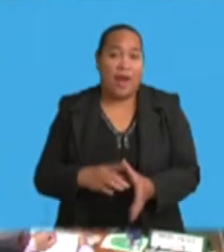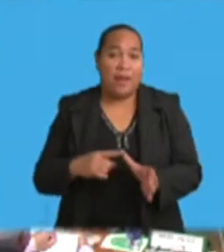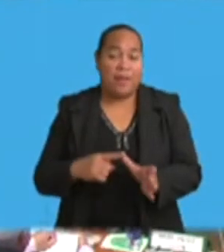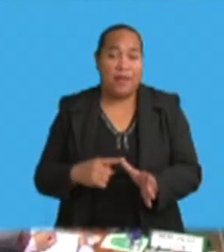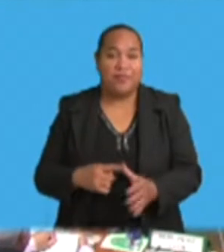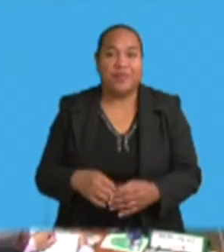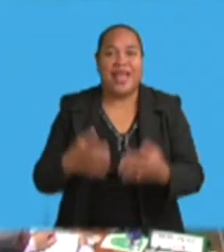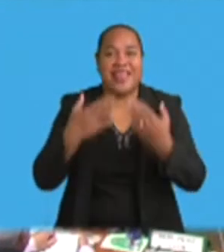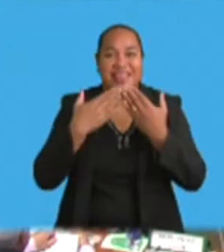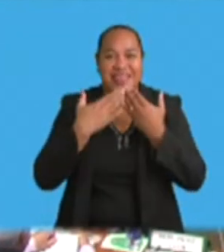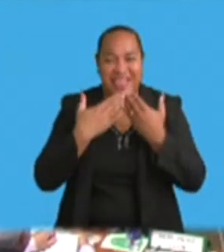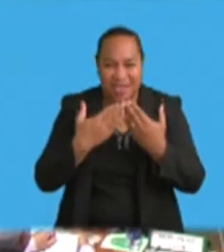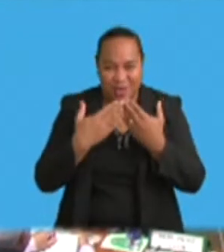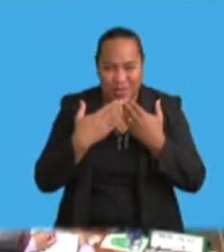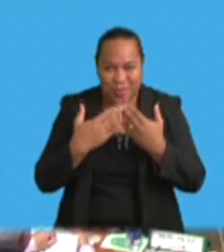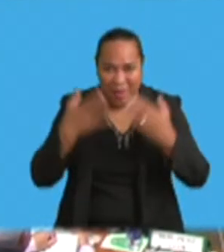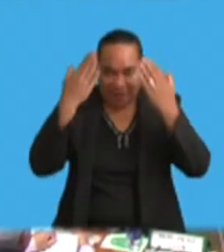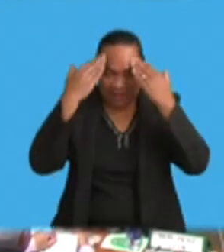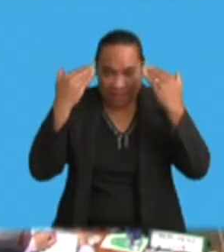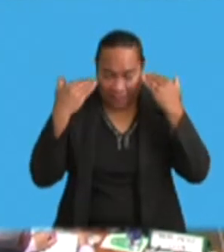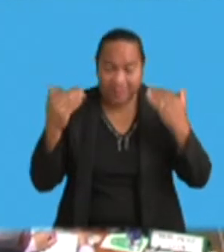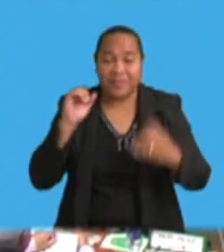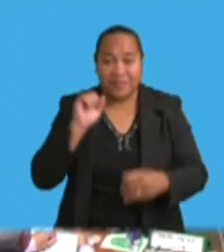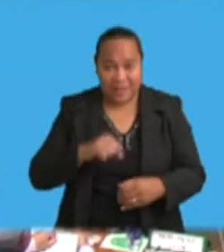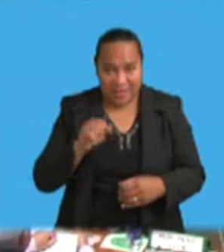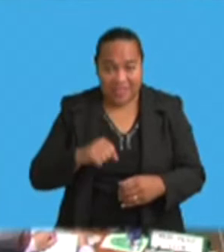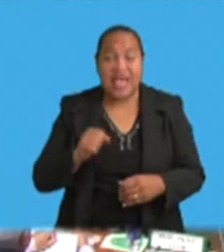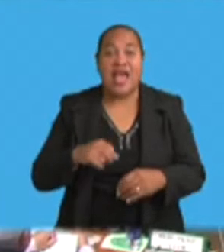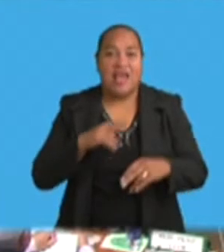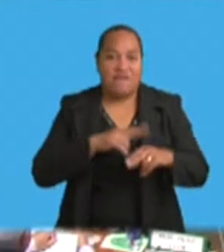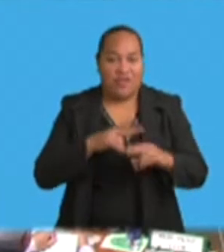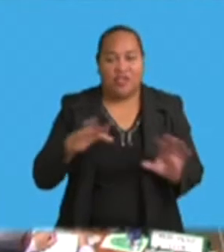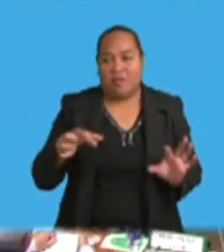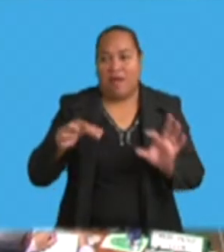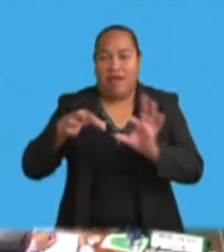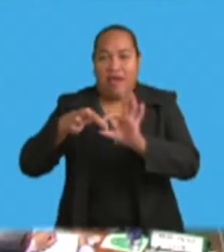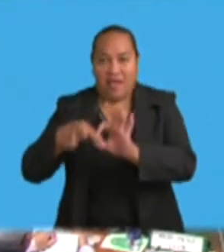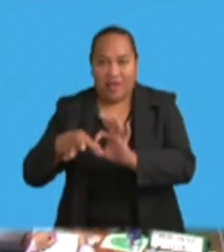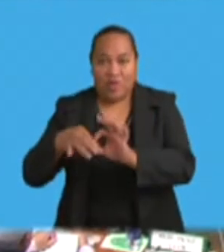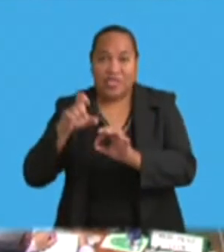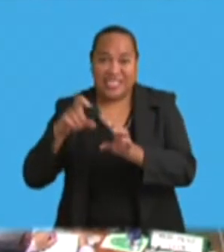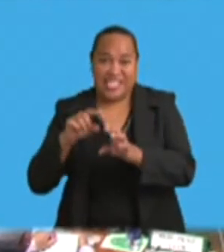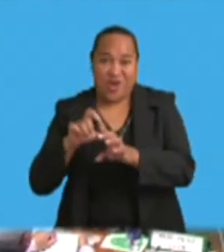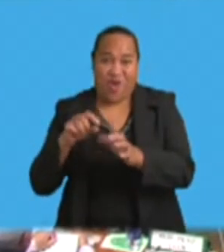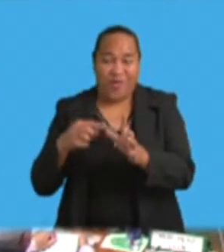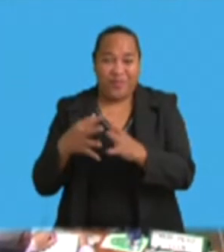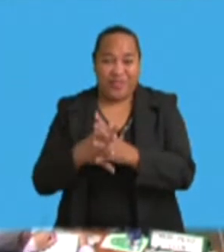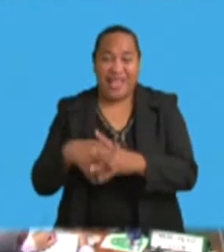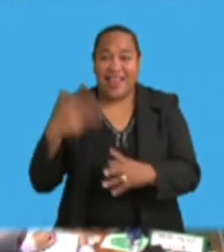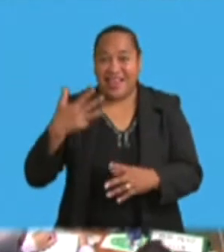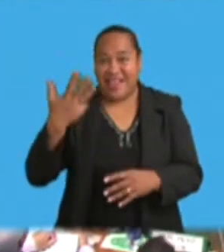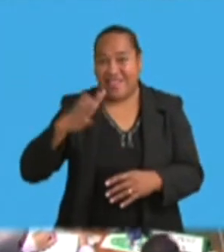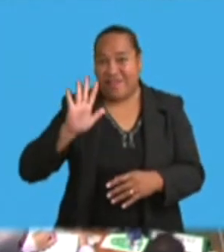Thank you, Madam Speaker. As stated, Fiji, being a party to CEDAW since 1995, carries an